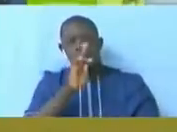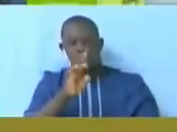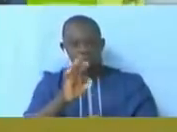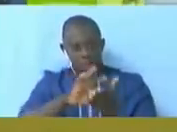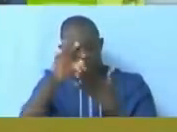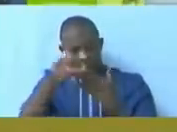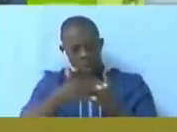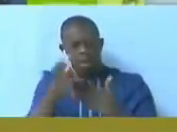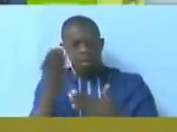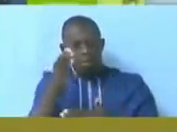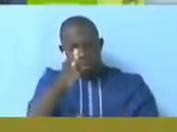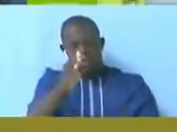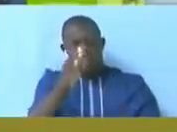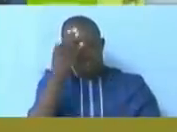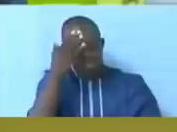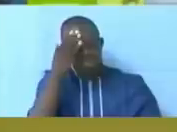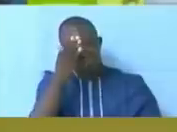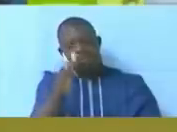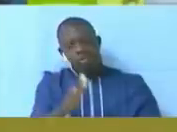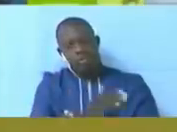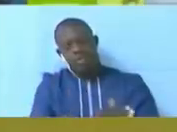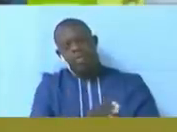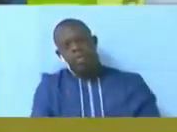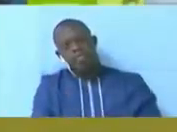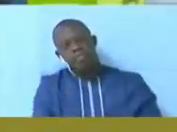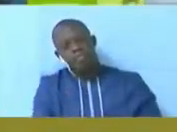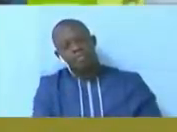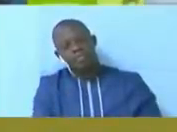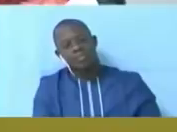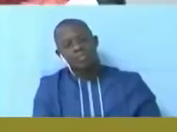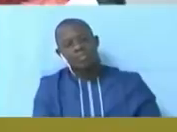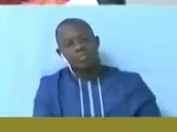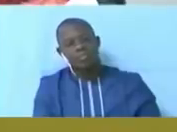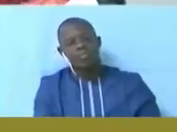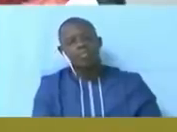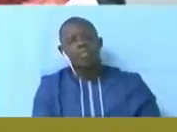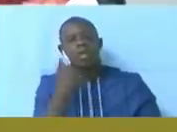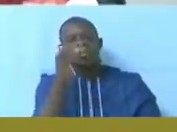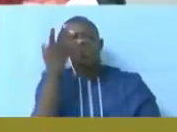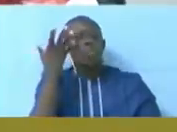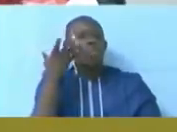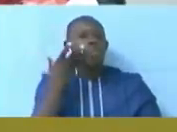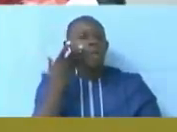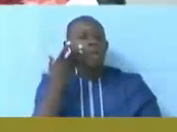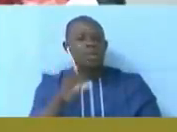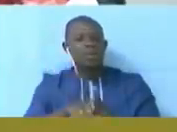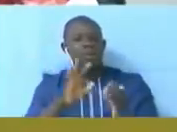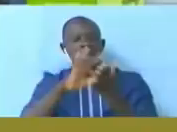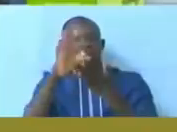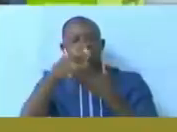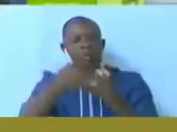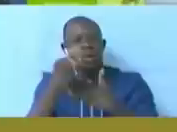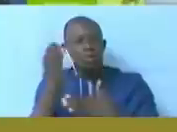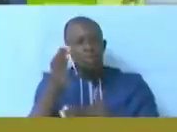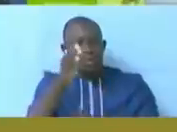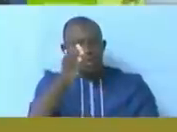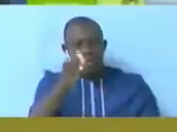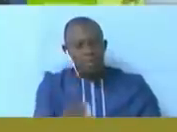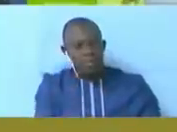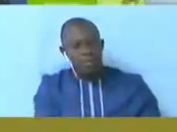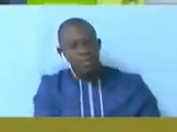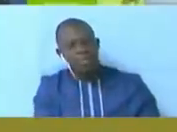je, fanang yentele samba na Base, kitibunda leje. When were you posted to Base? What did you mean by sound in Base?